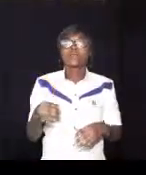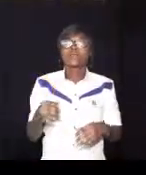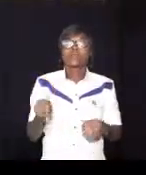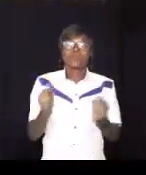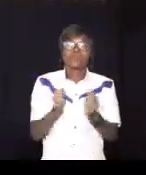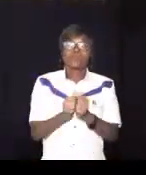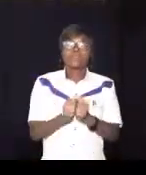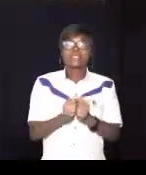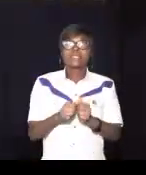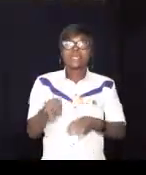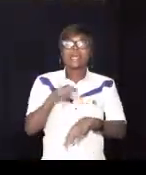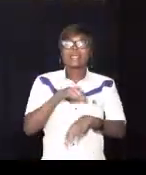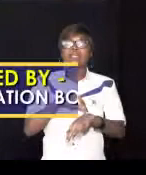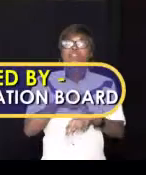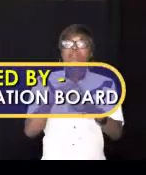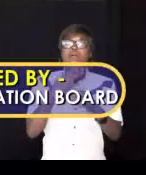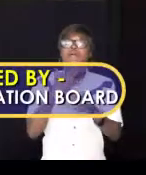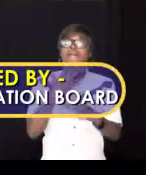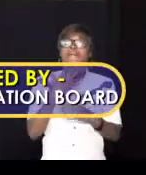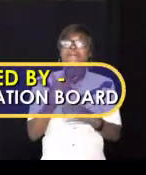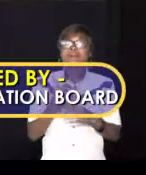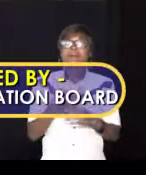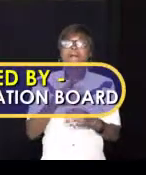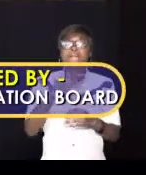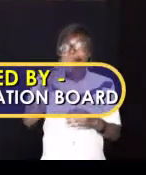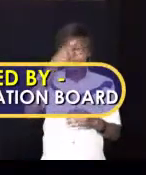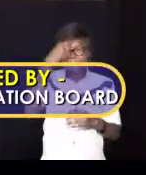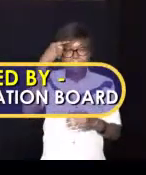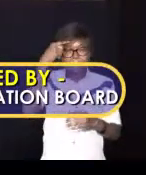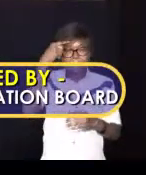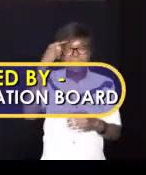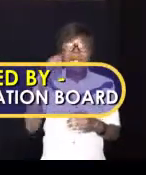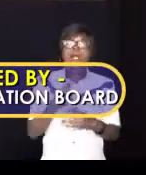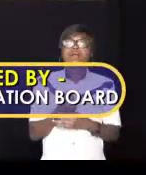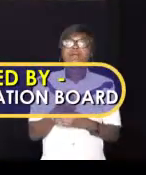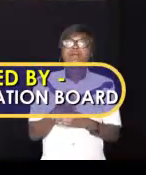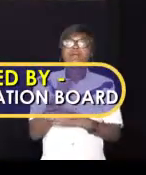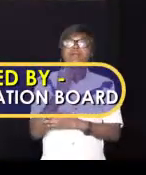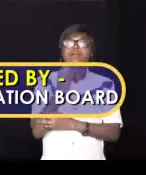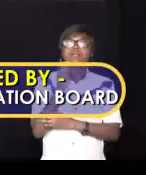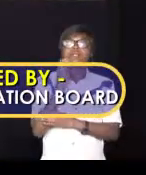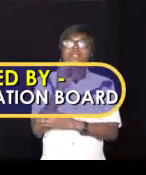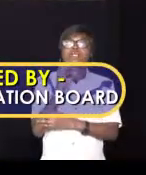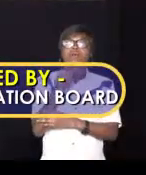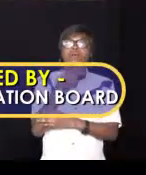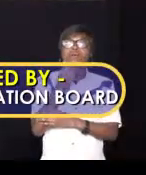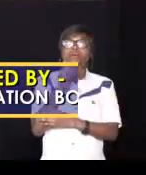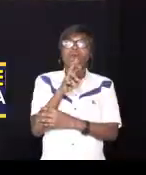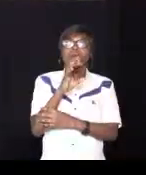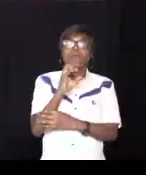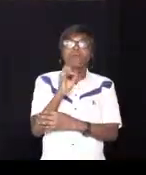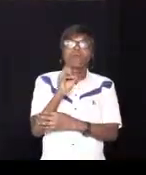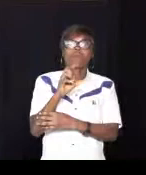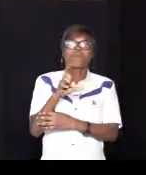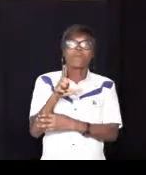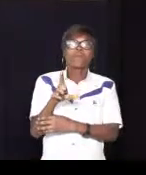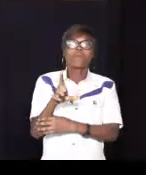natural colors. What are they? The first one is a black charcoal. This has a natural color.